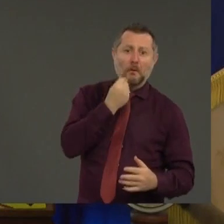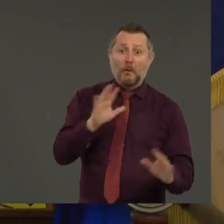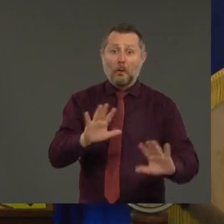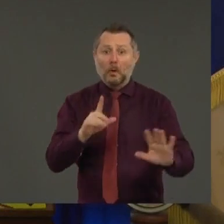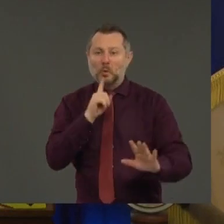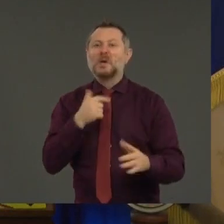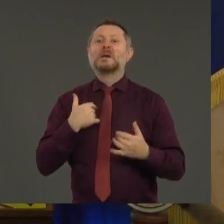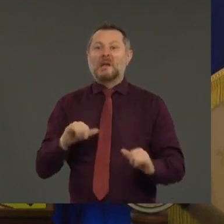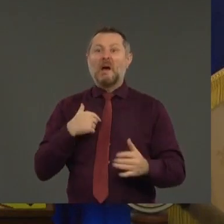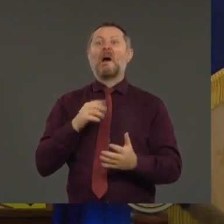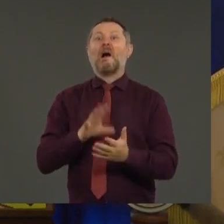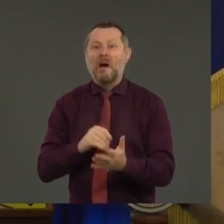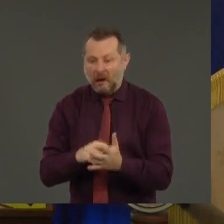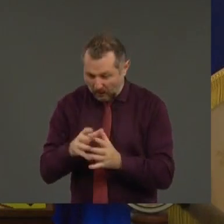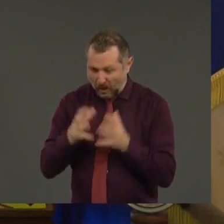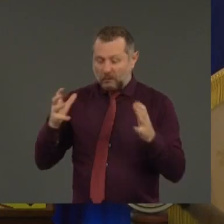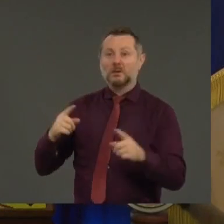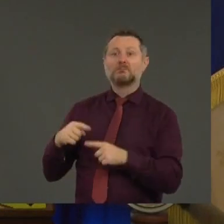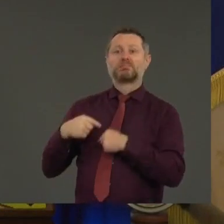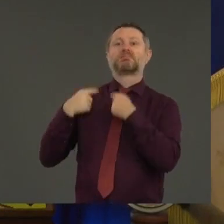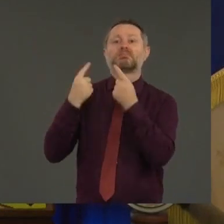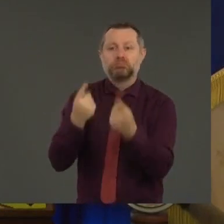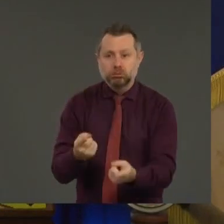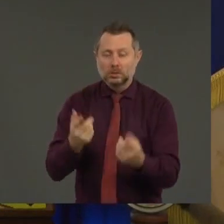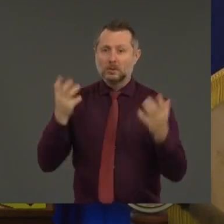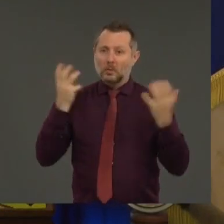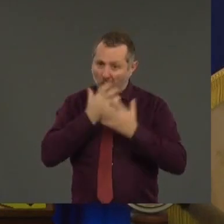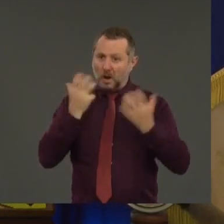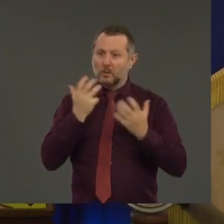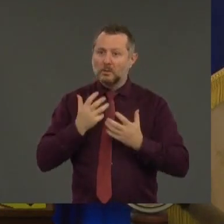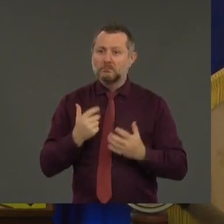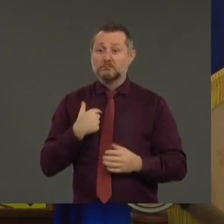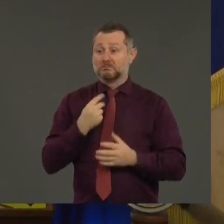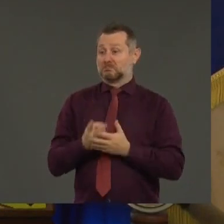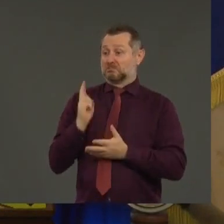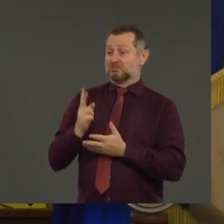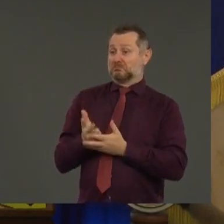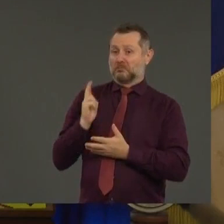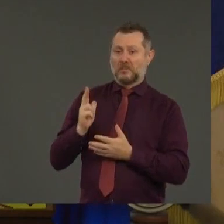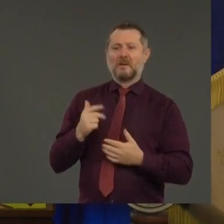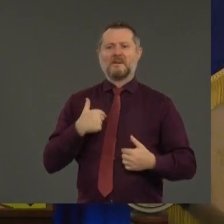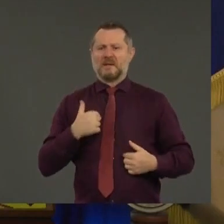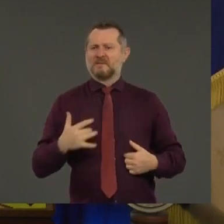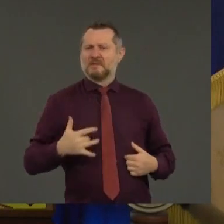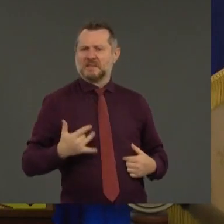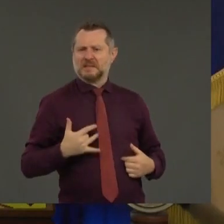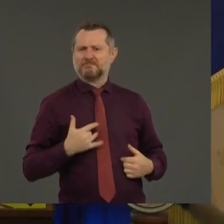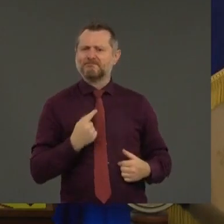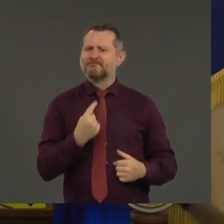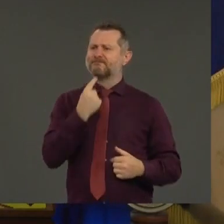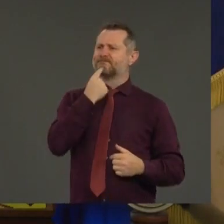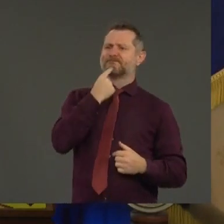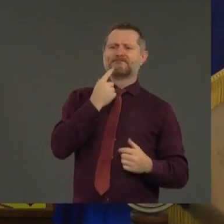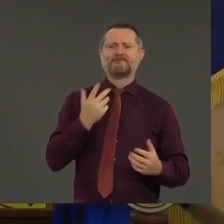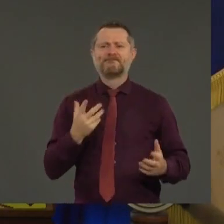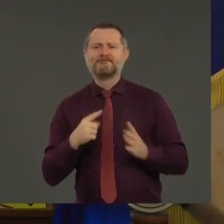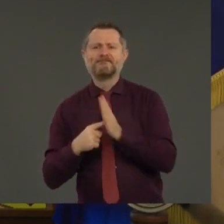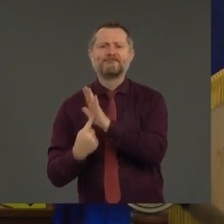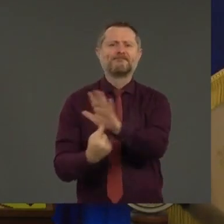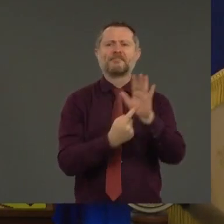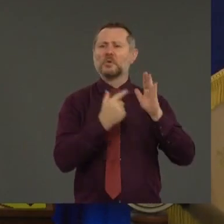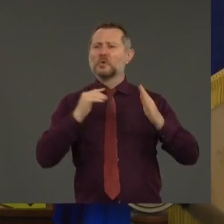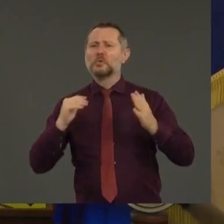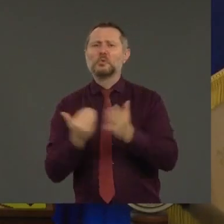too. A few weeks ago, I had been thinking that I was disappointed that we didn't get to unveil our new state